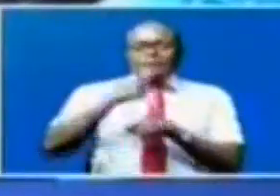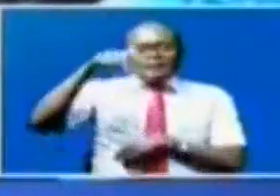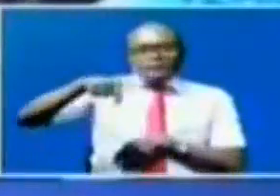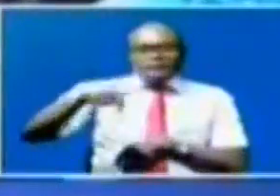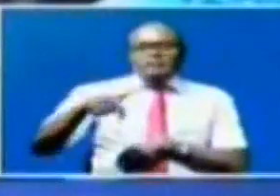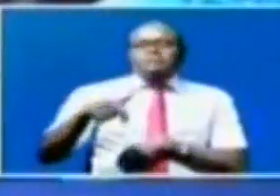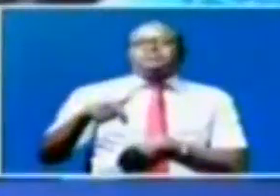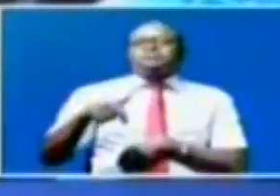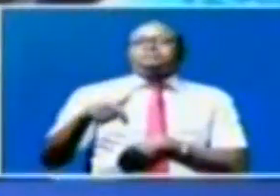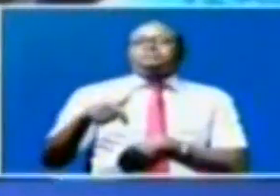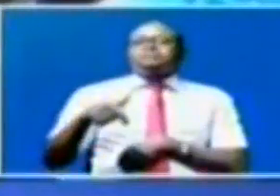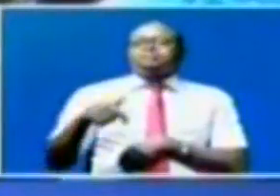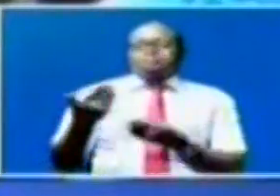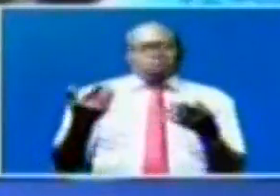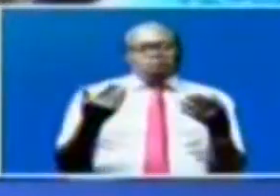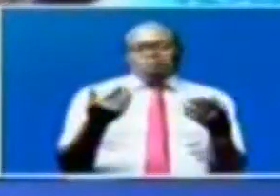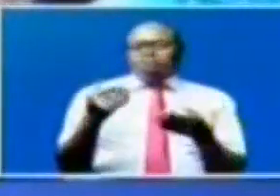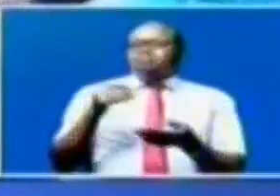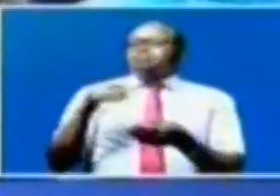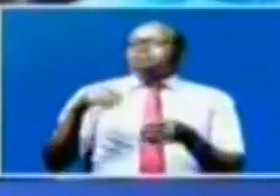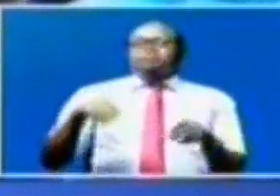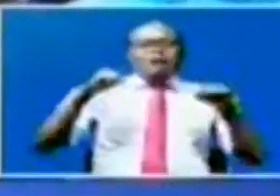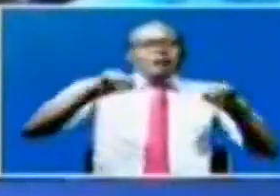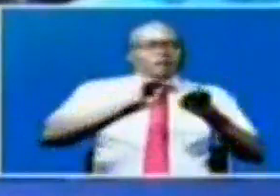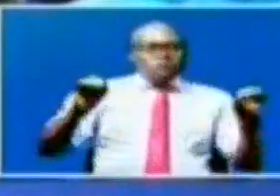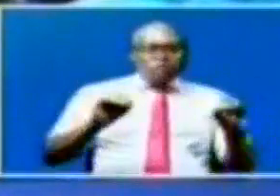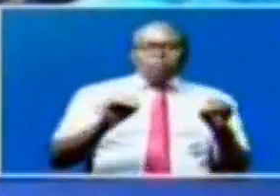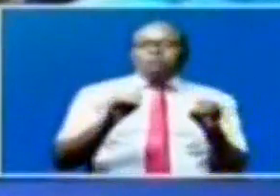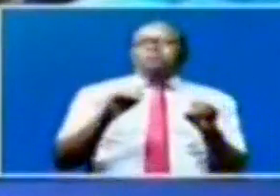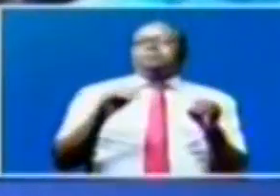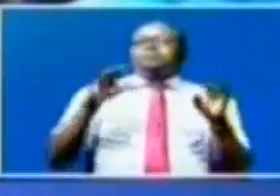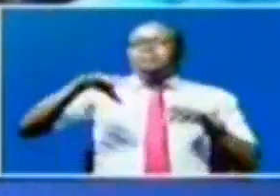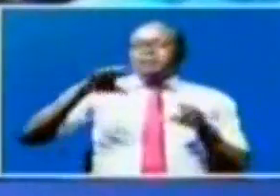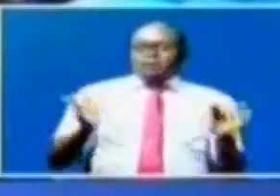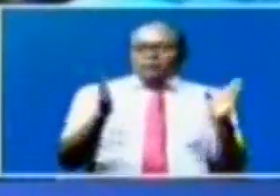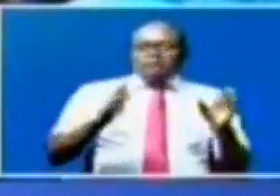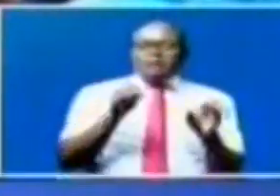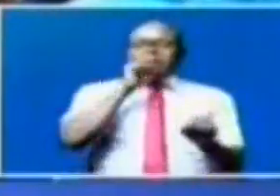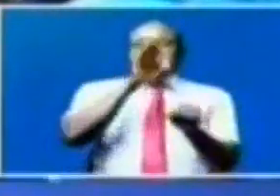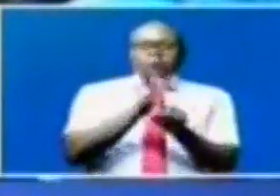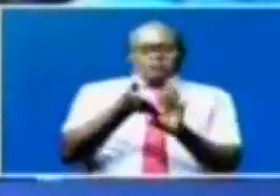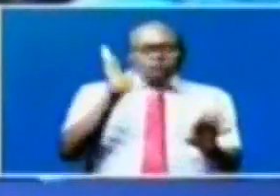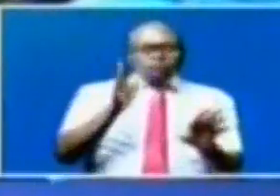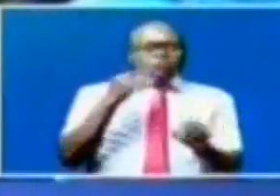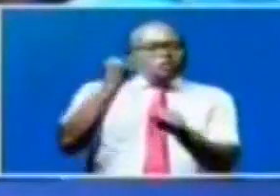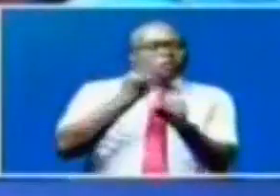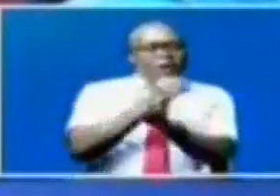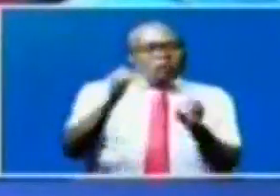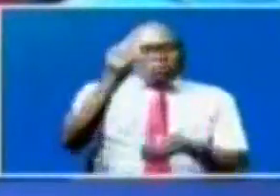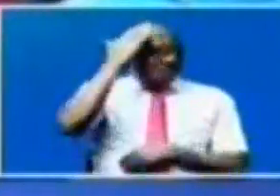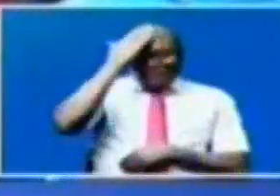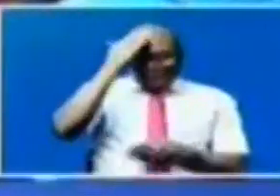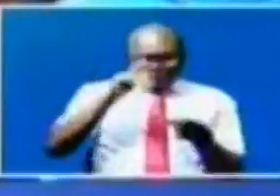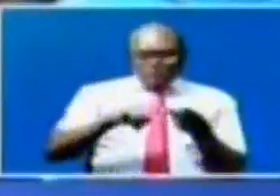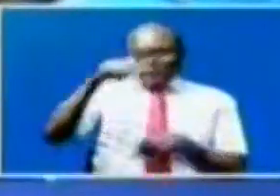are apparently walking on thin ice, with Matatu Welfare promising to down their tools come Monday and the government insisting